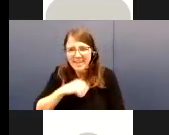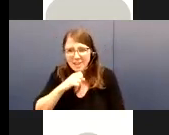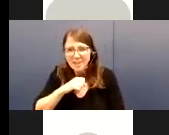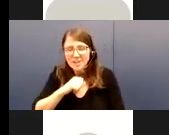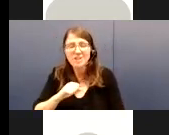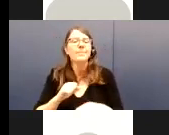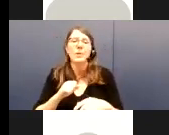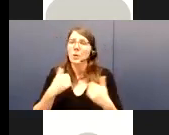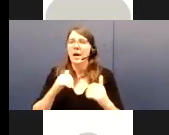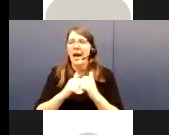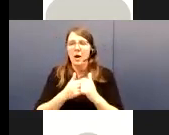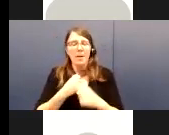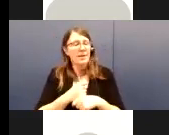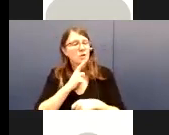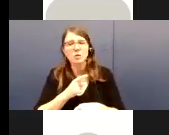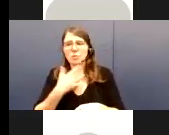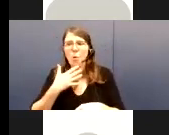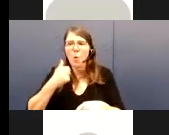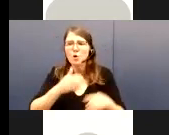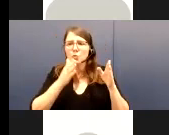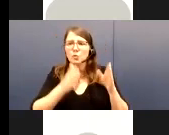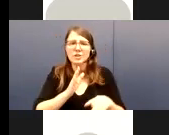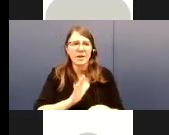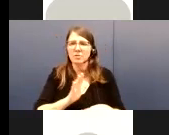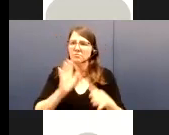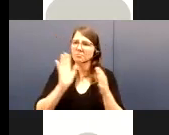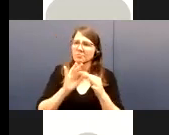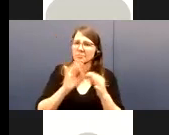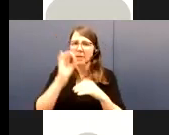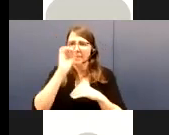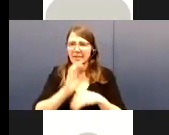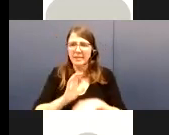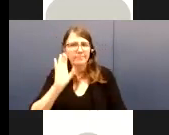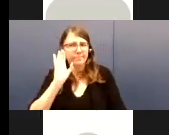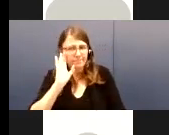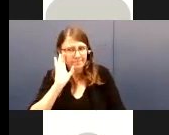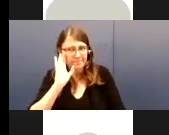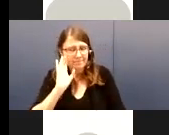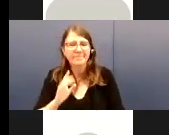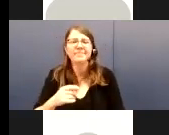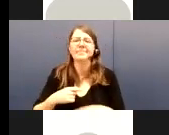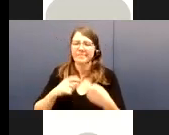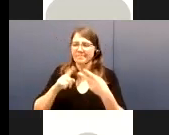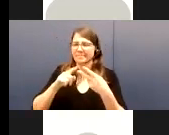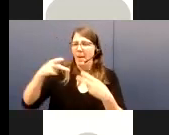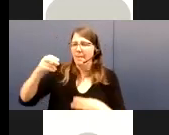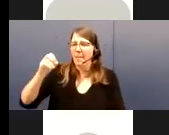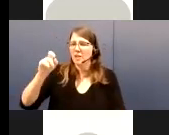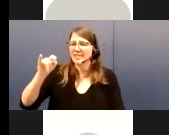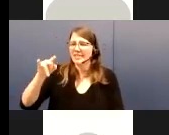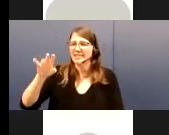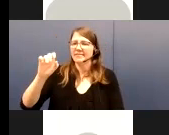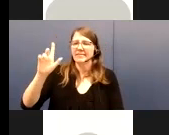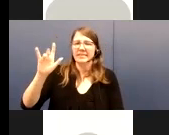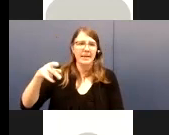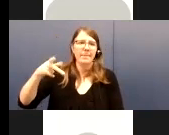family when you're initiating? So I use Positively Platinum for that and kind of the speaking stuff. And then, as Laura mentioned, I